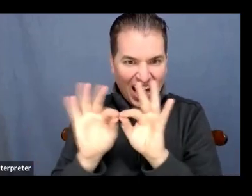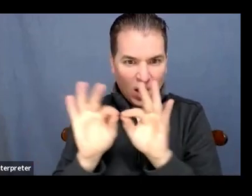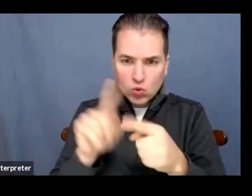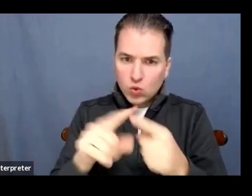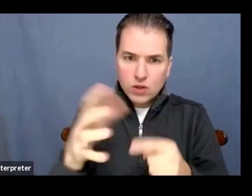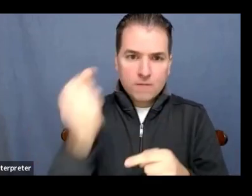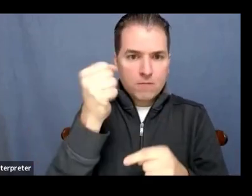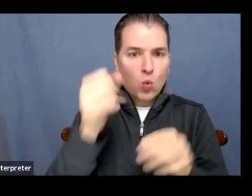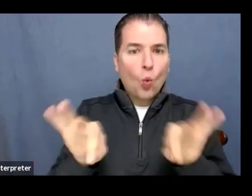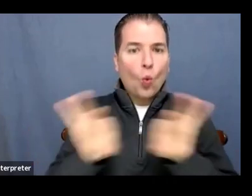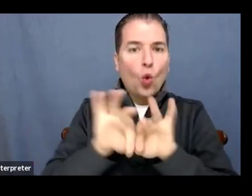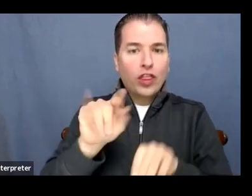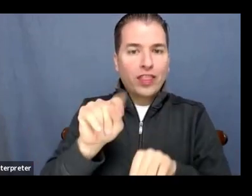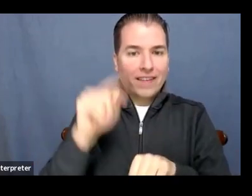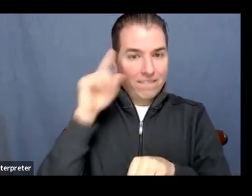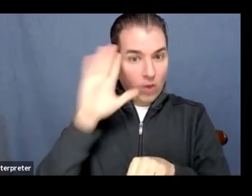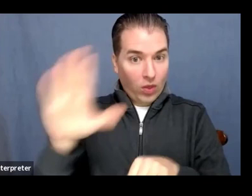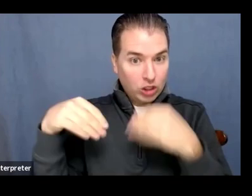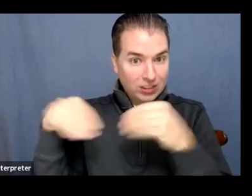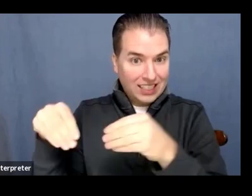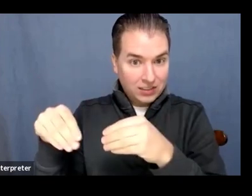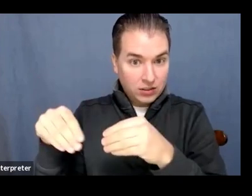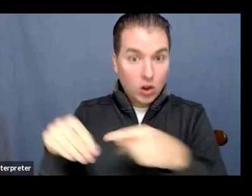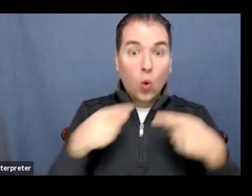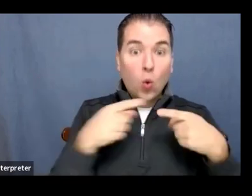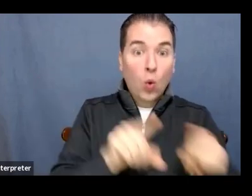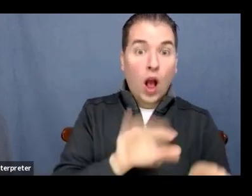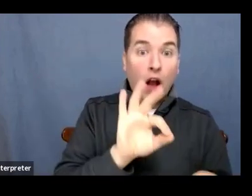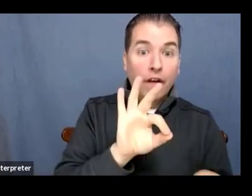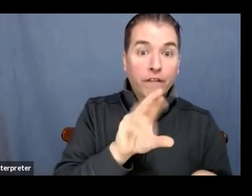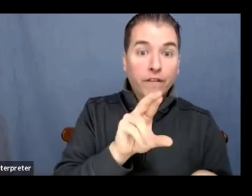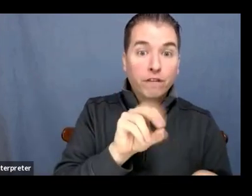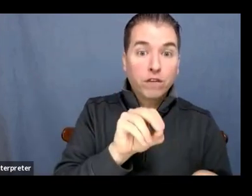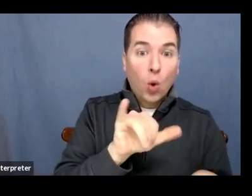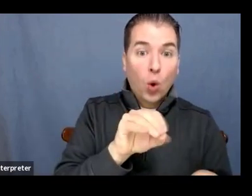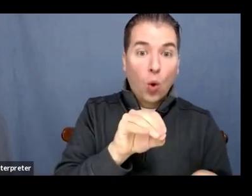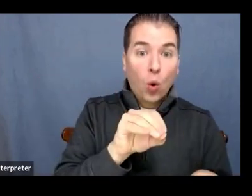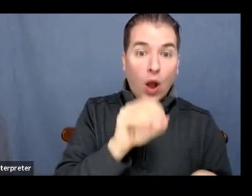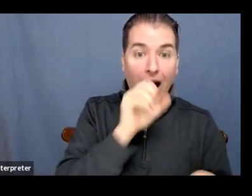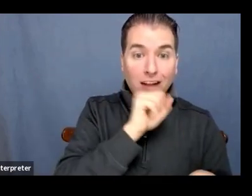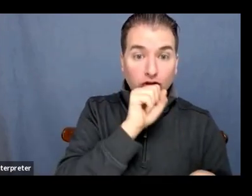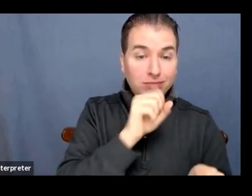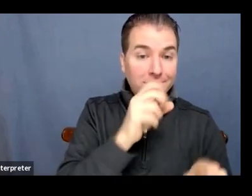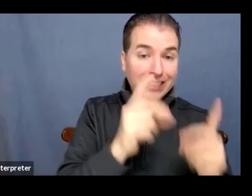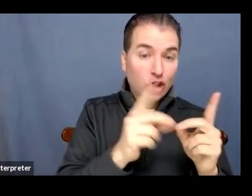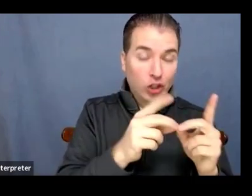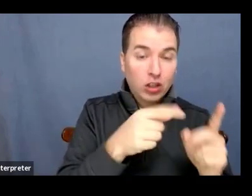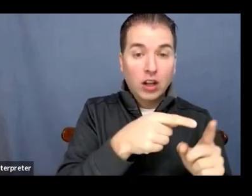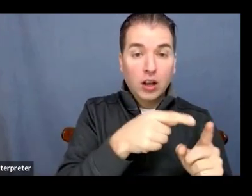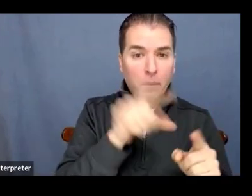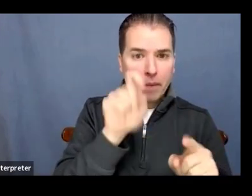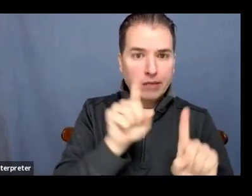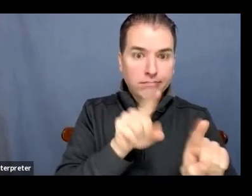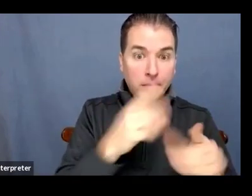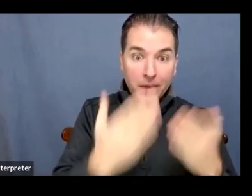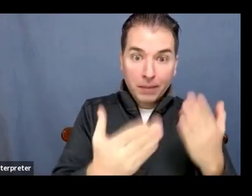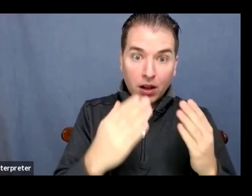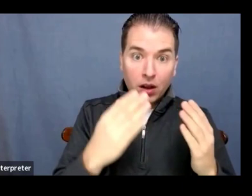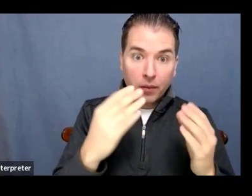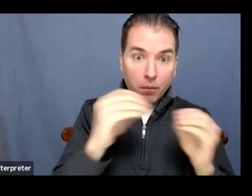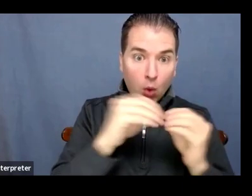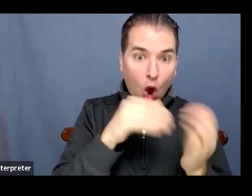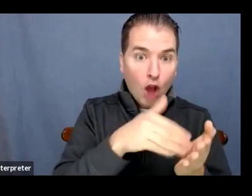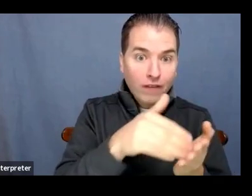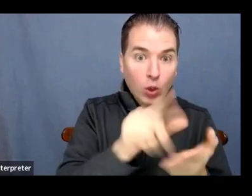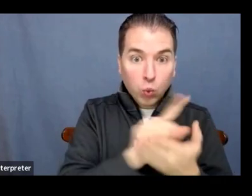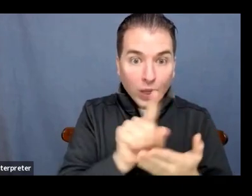that lifetime value. I need to have people coming in multiple times per month. So that's how it may differ from one business